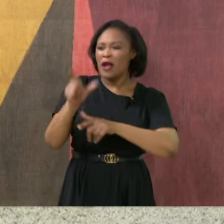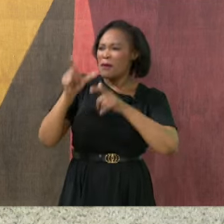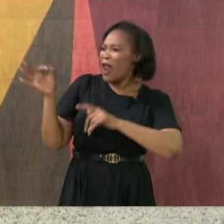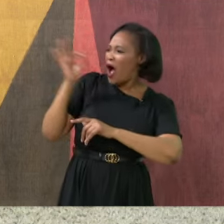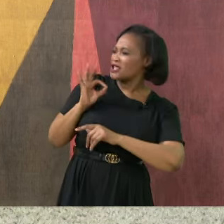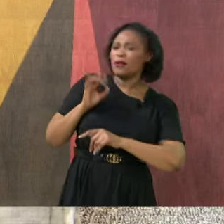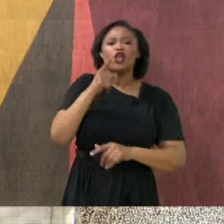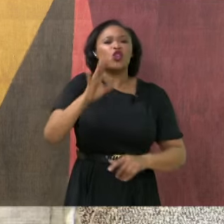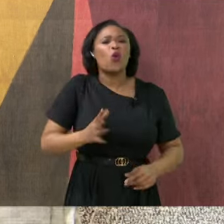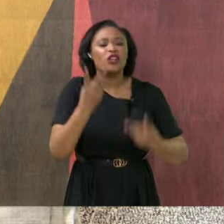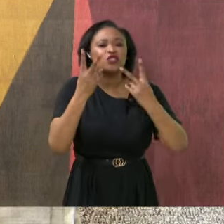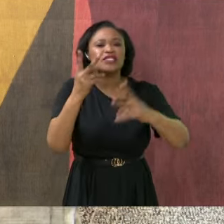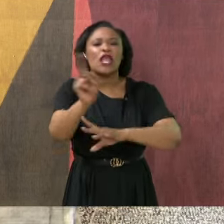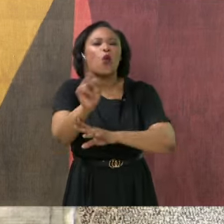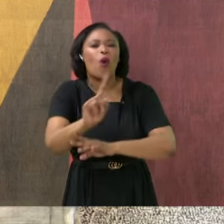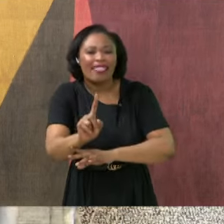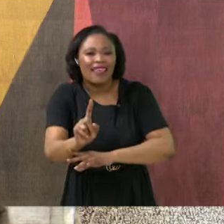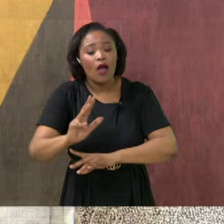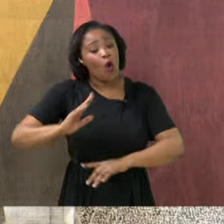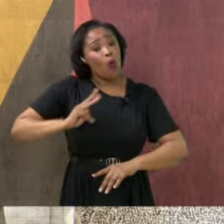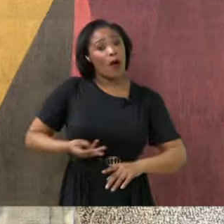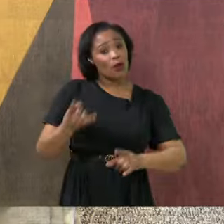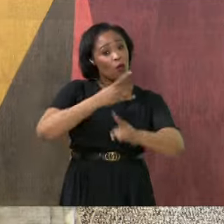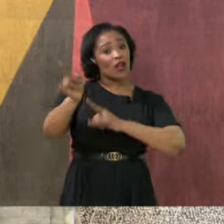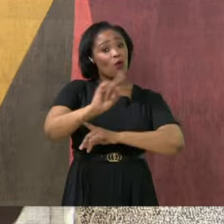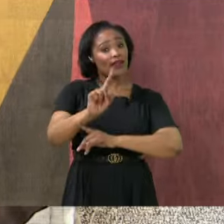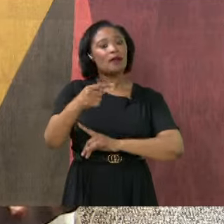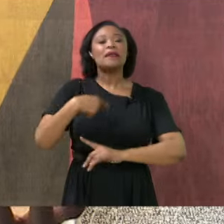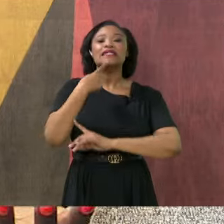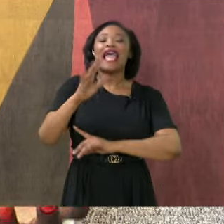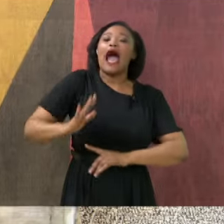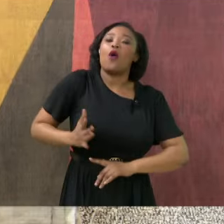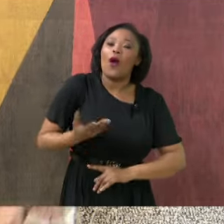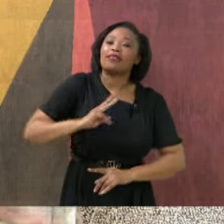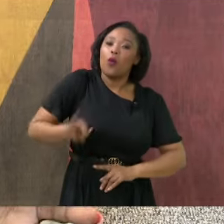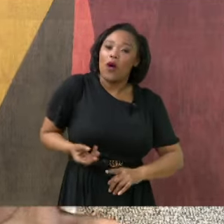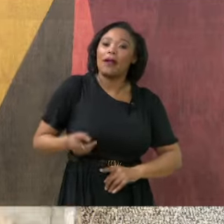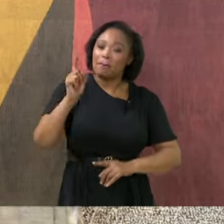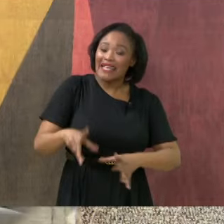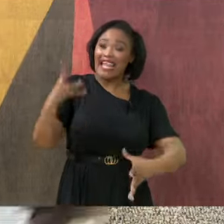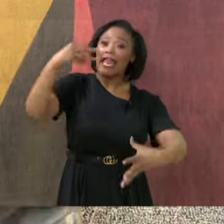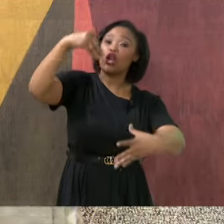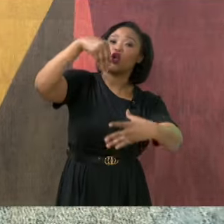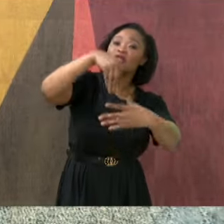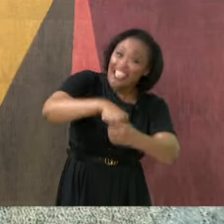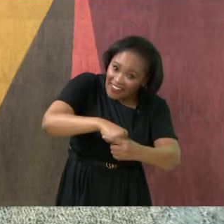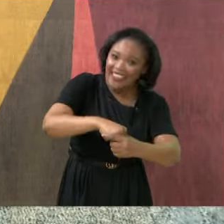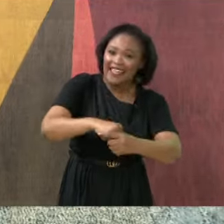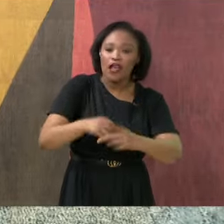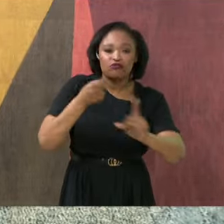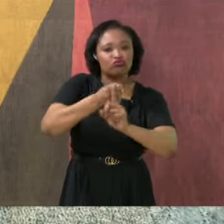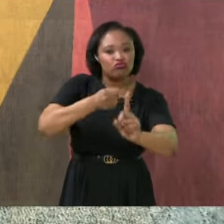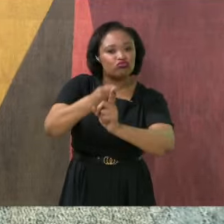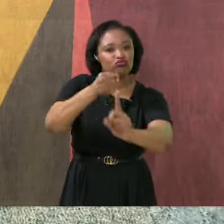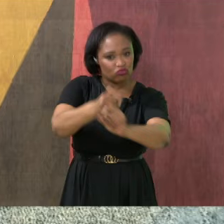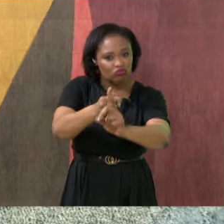from Miss SA? And I used the word, I want to see just like a Miss SA that brings more inclusivity. And at the time, I didn't know. You didn't even know. I didn't know